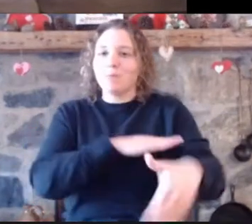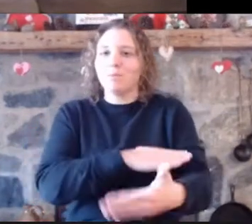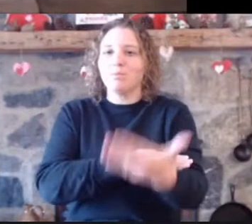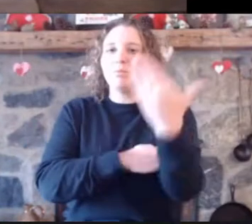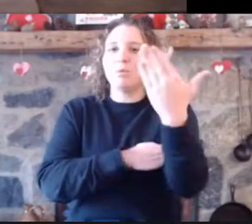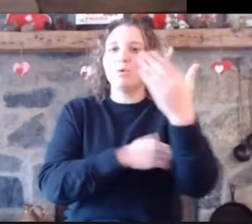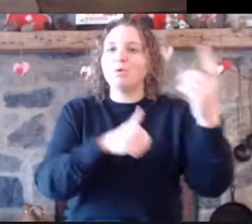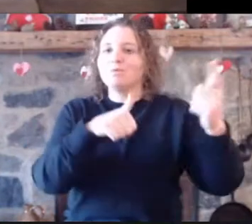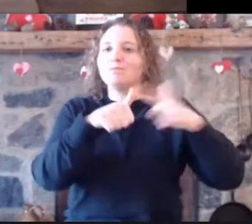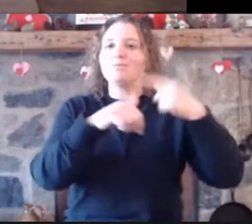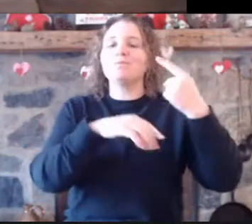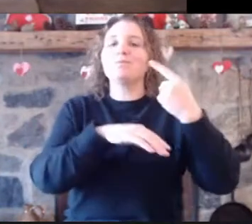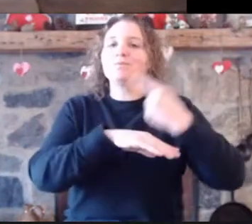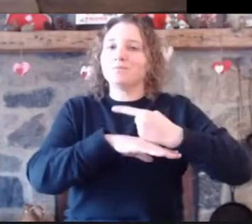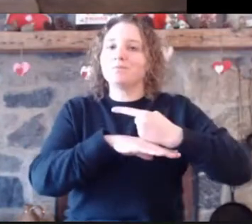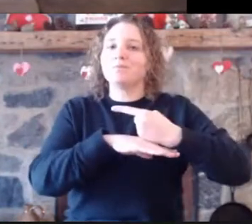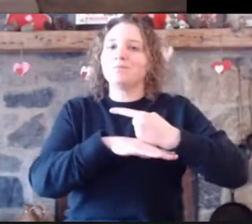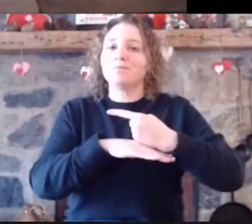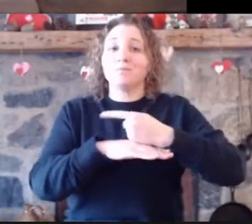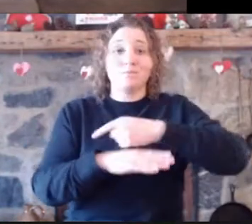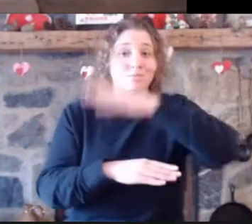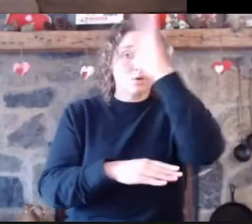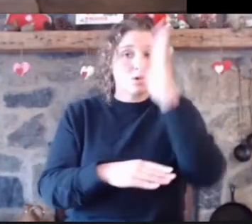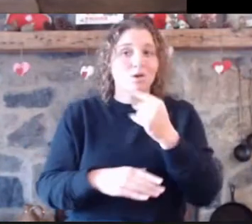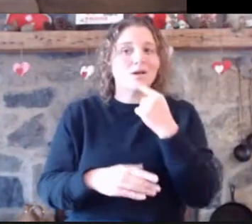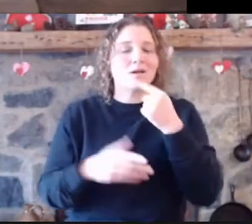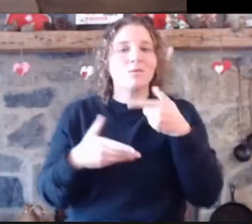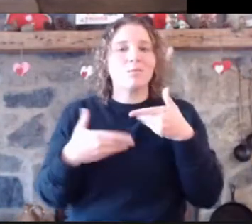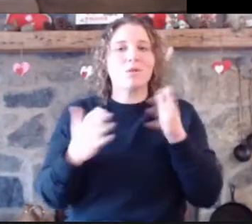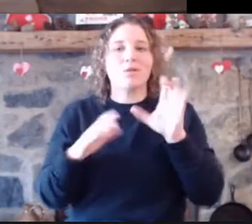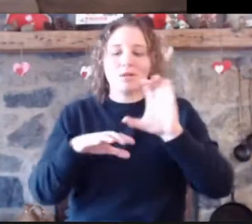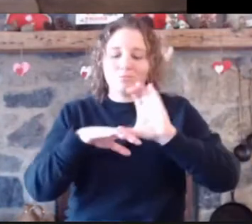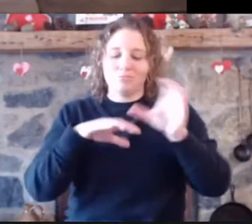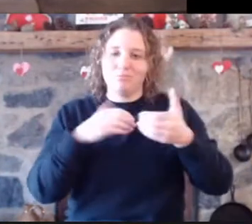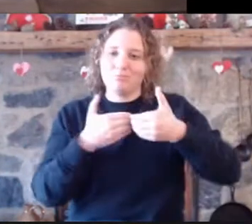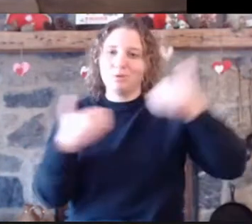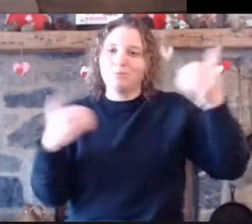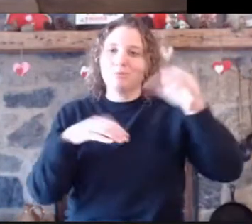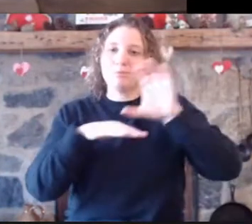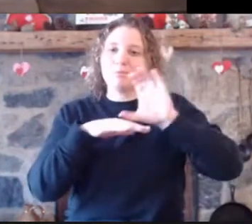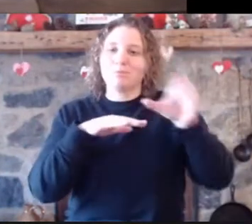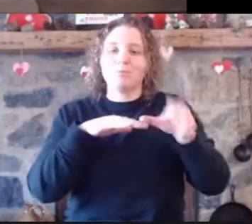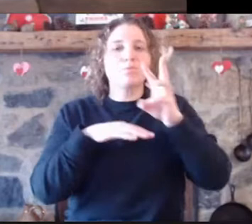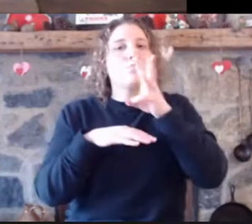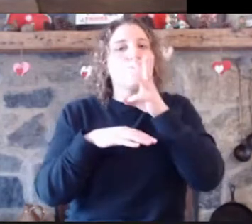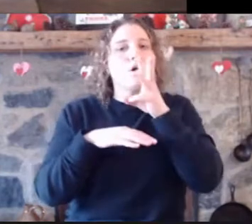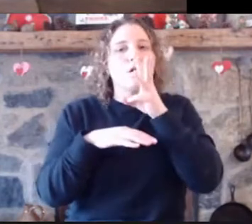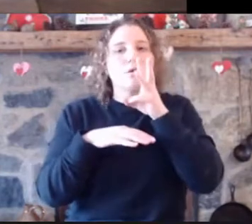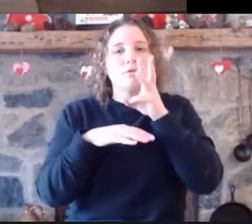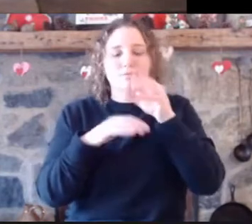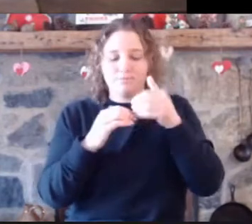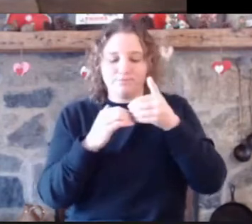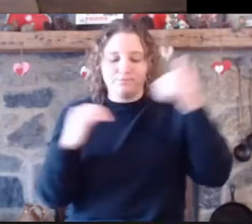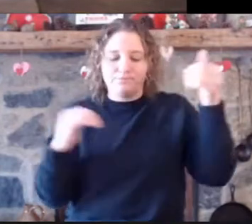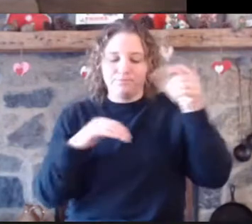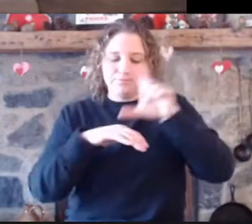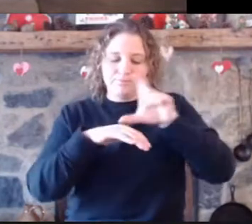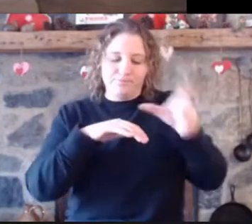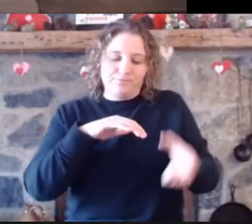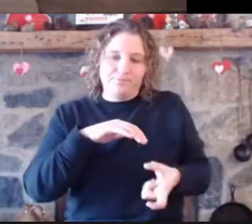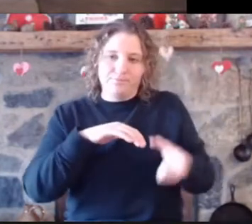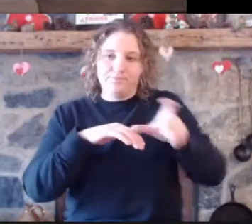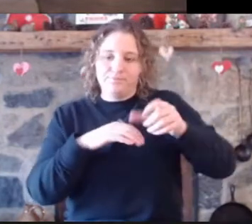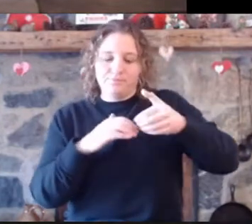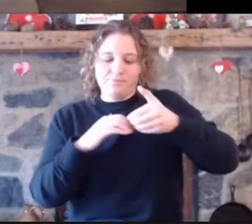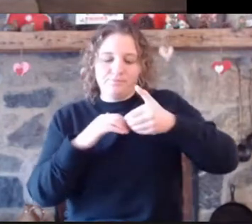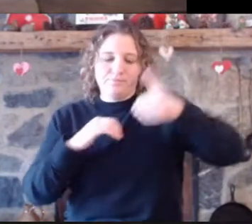day. And God said, "Let there be a firmament in the midst of the waters, and let it divide the waters from